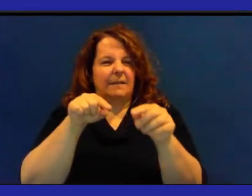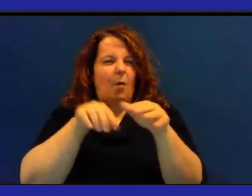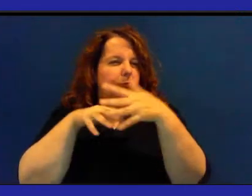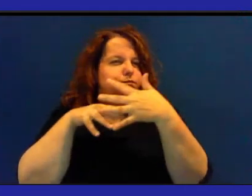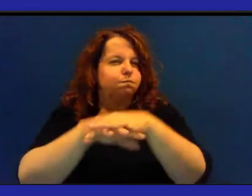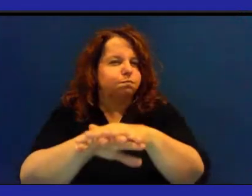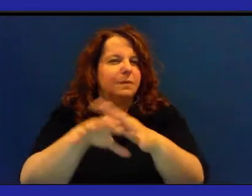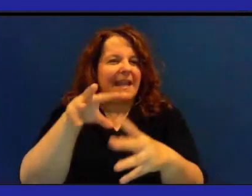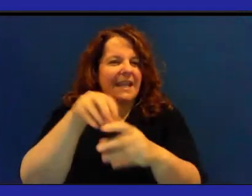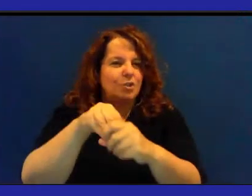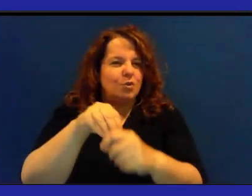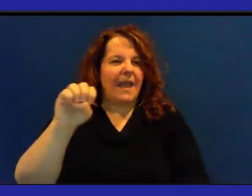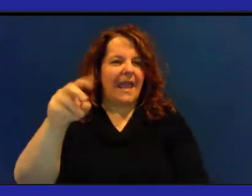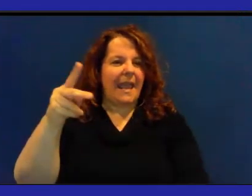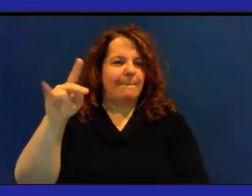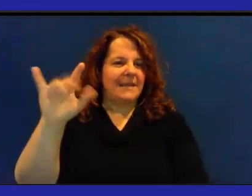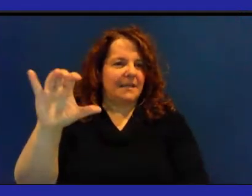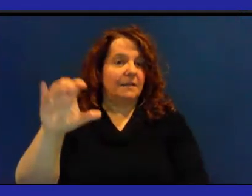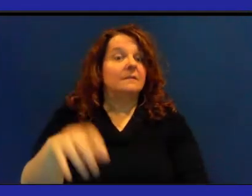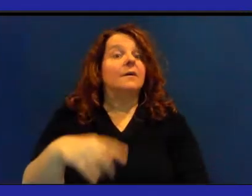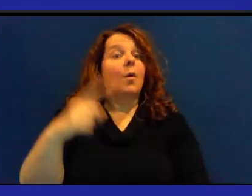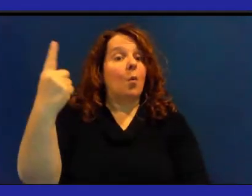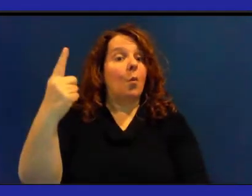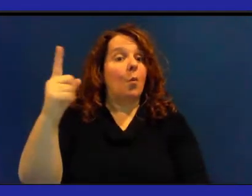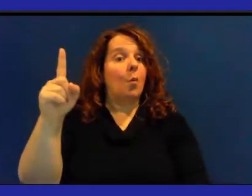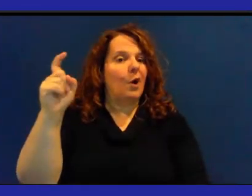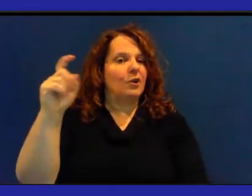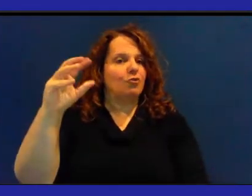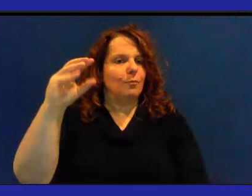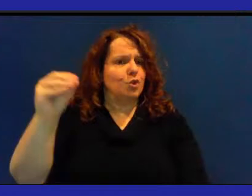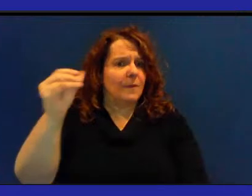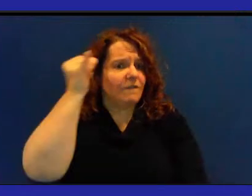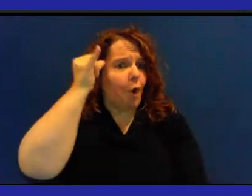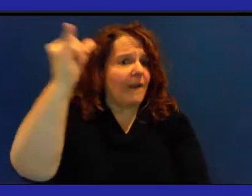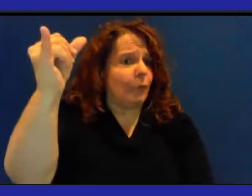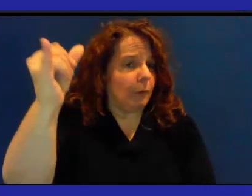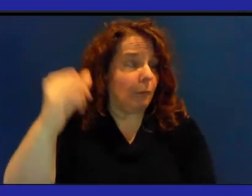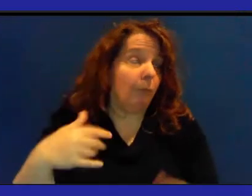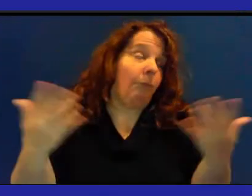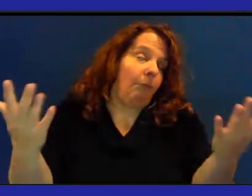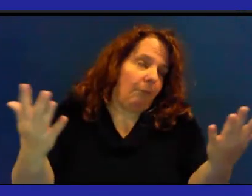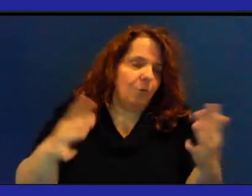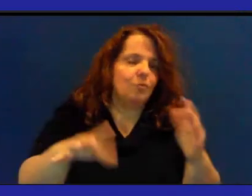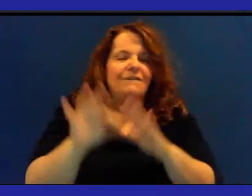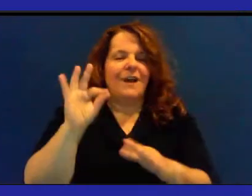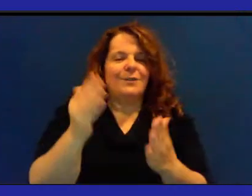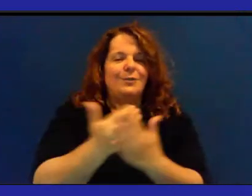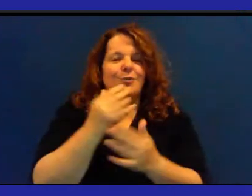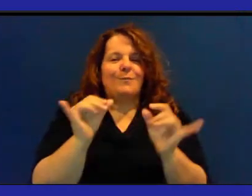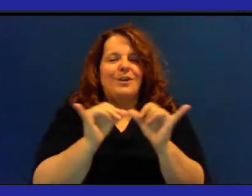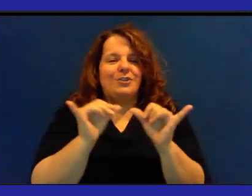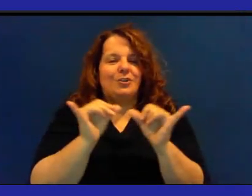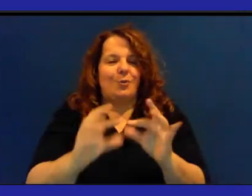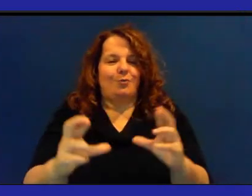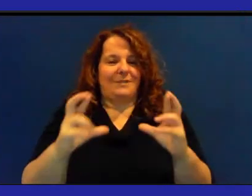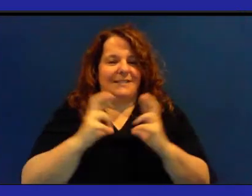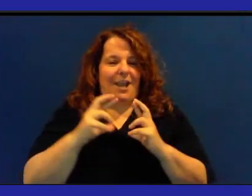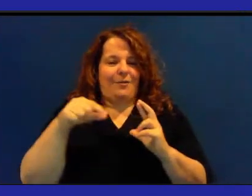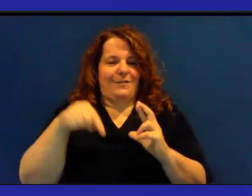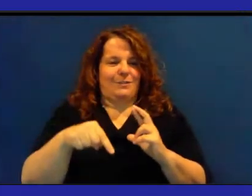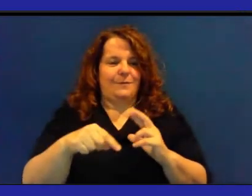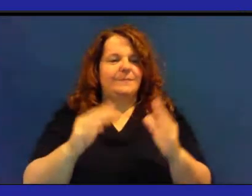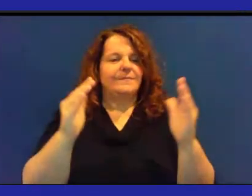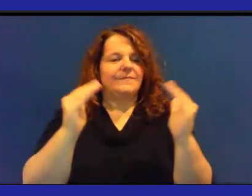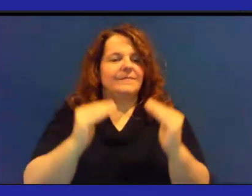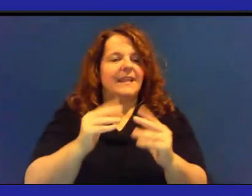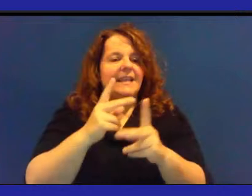love to report it at 100% in perpetuity, but we should find a new measure, and so we will retire this one. On care